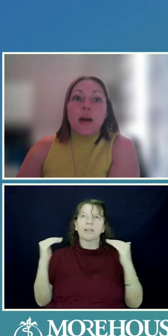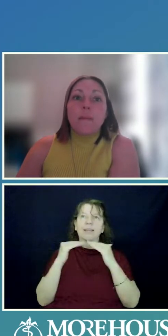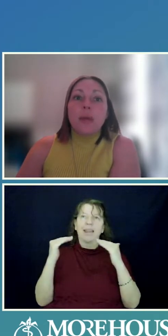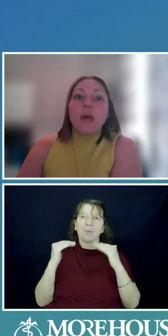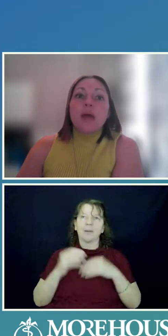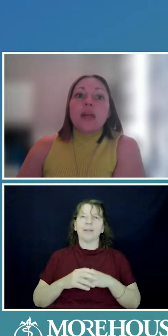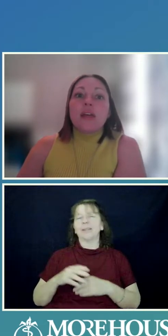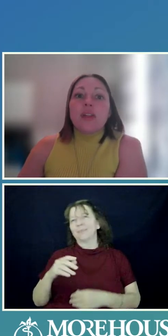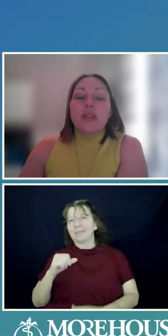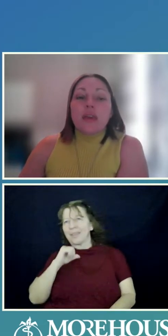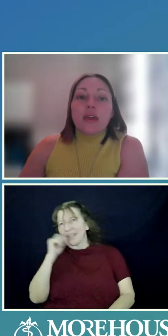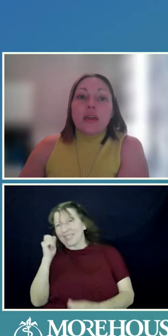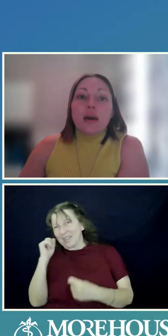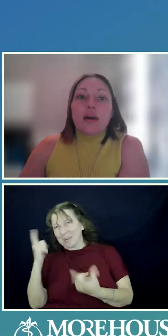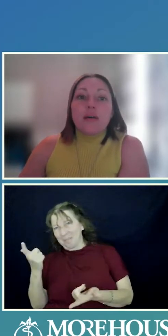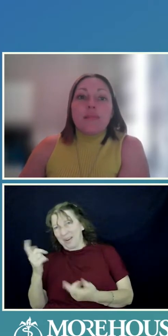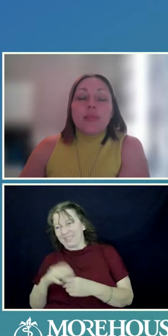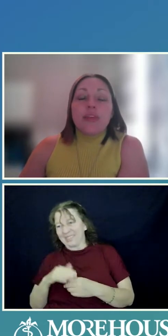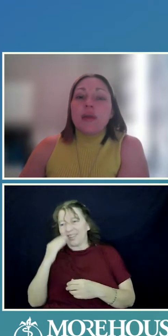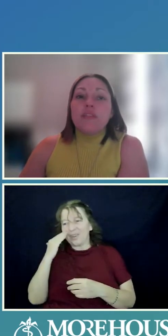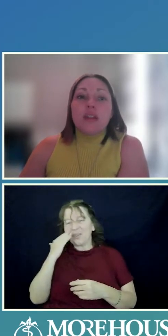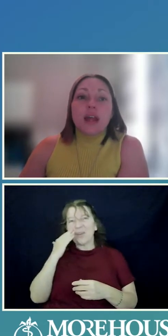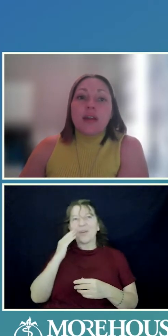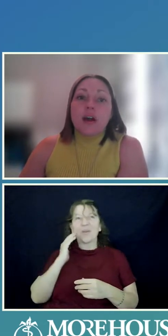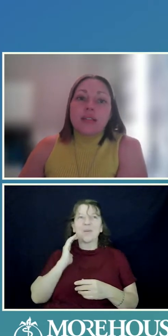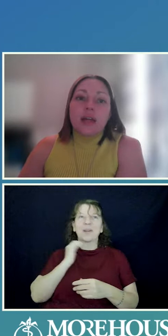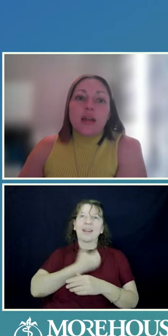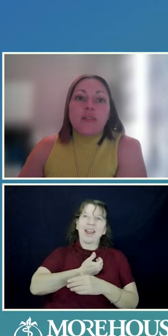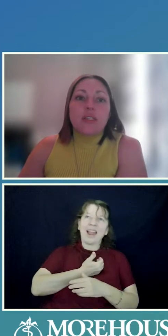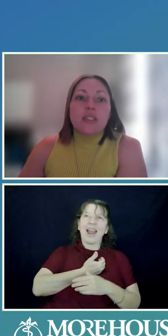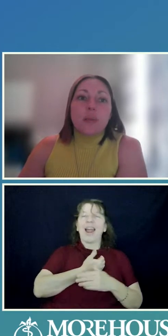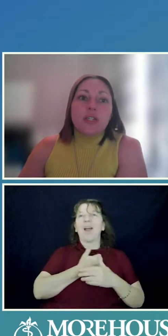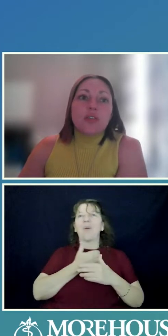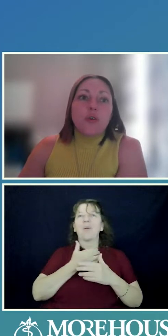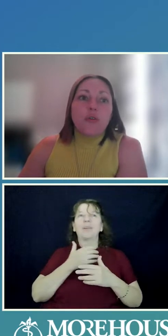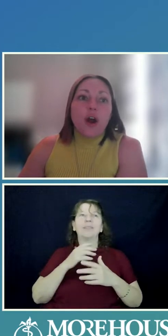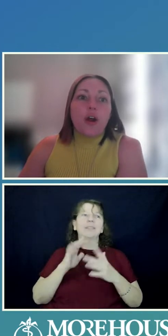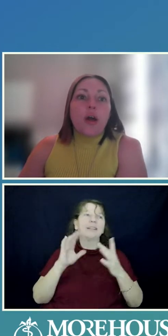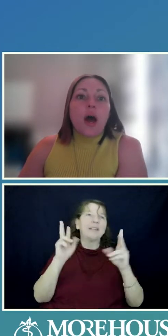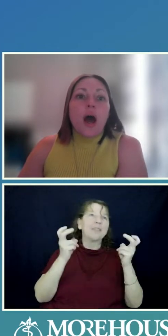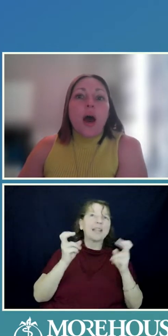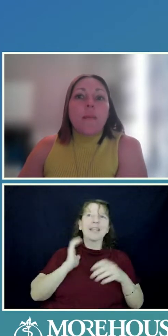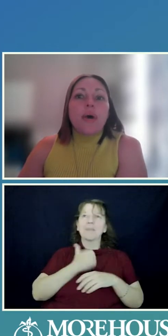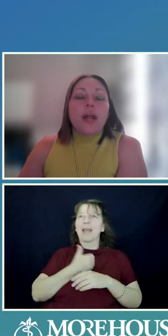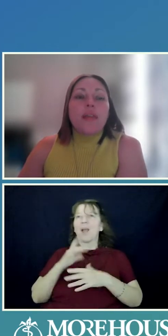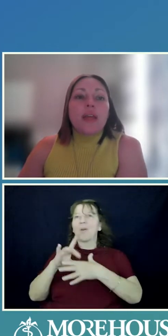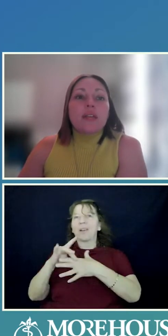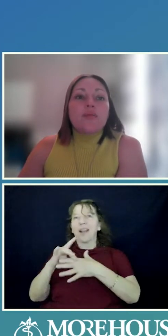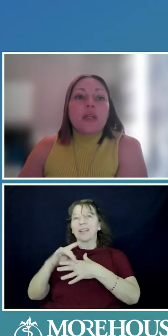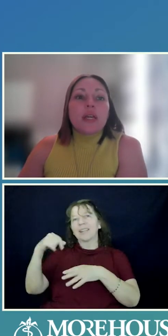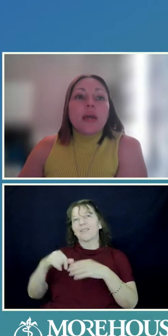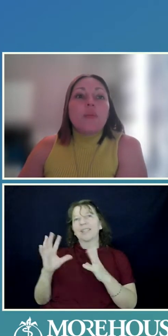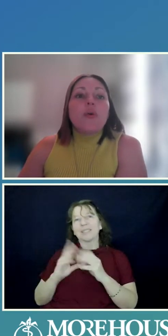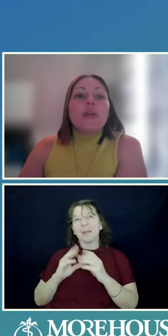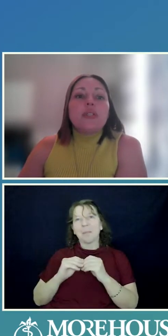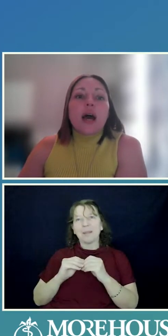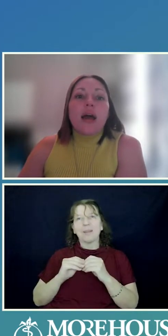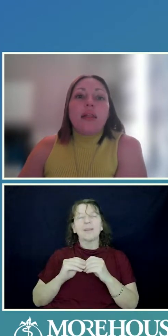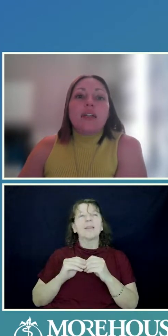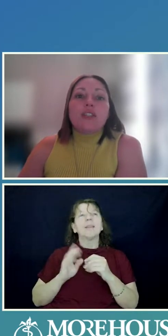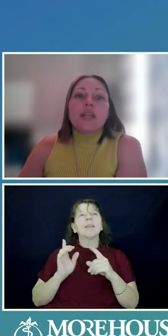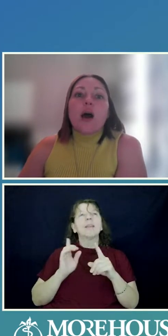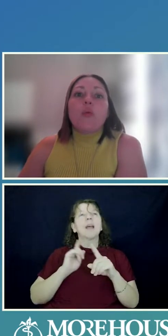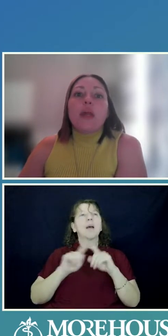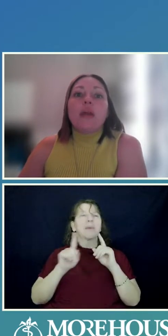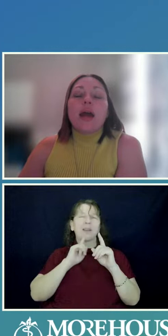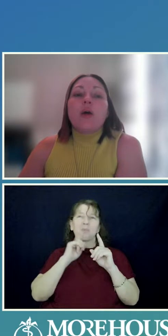surprise given the themes and content of the summit so far. But I think it's really important to